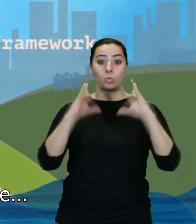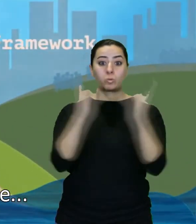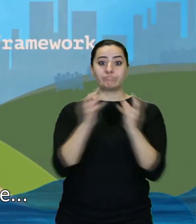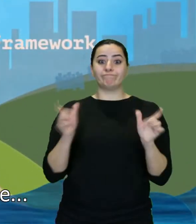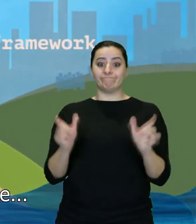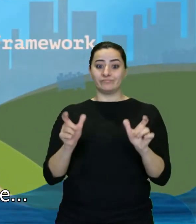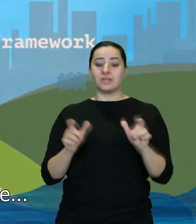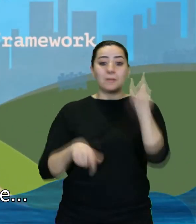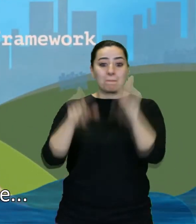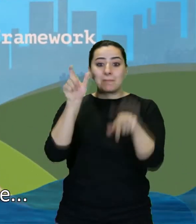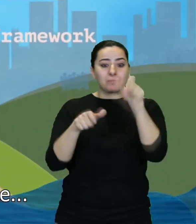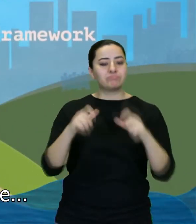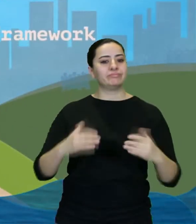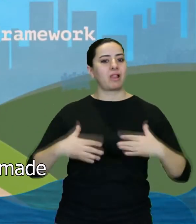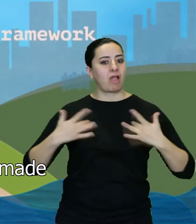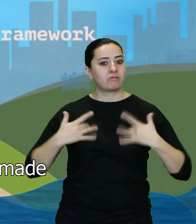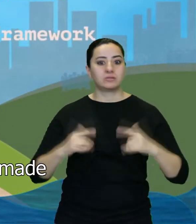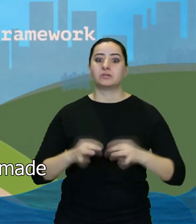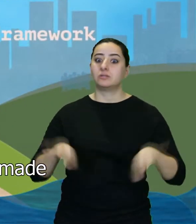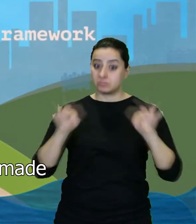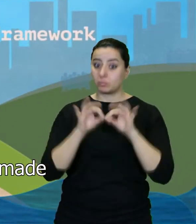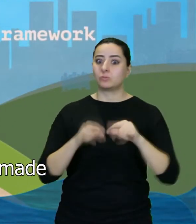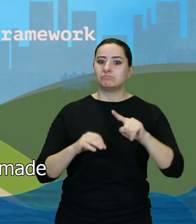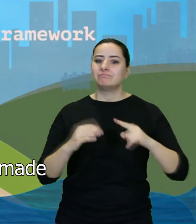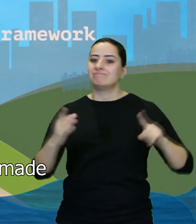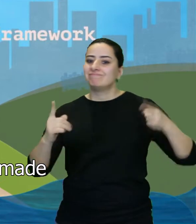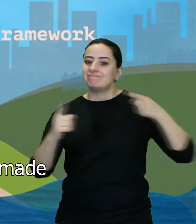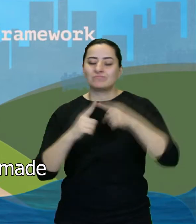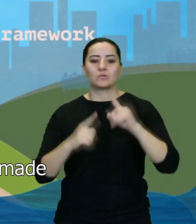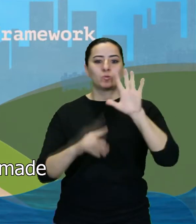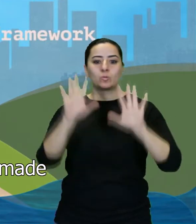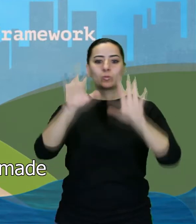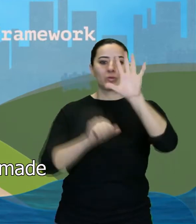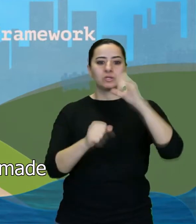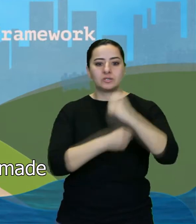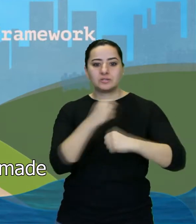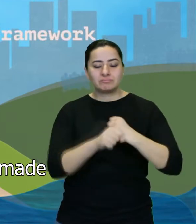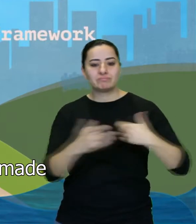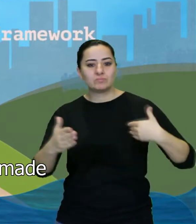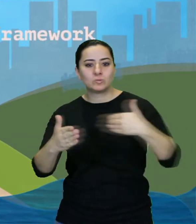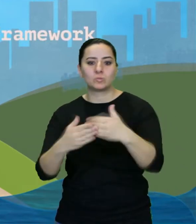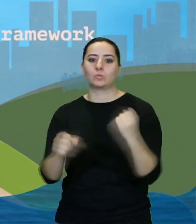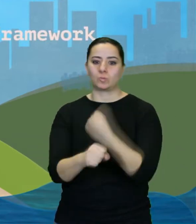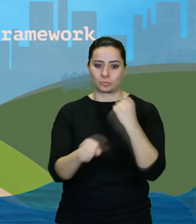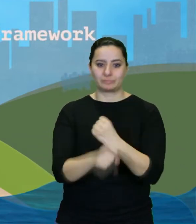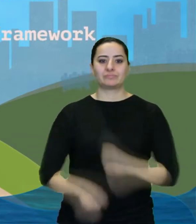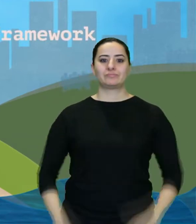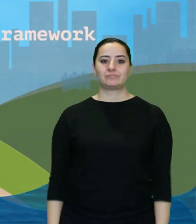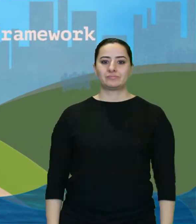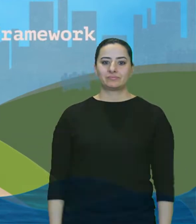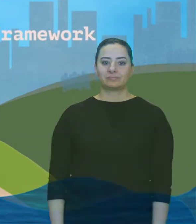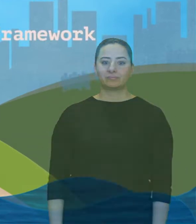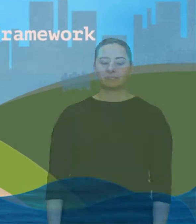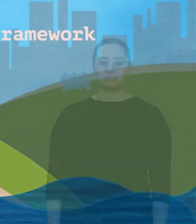to make the world a safer place and to reduce the risk of man-made and natural hazards. A wavy sea, green hills at the coast, a